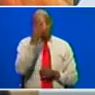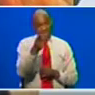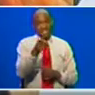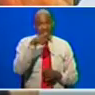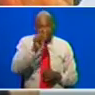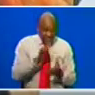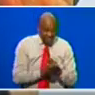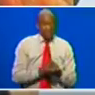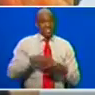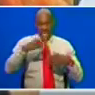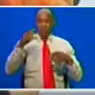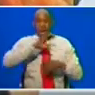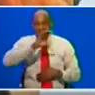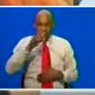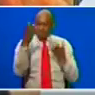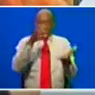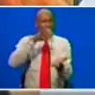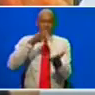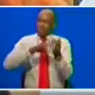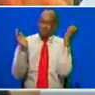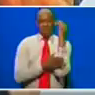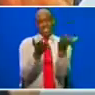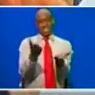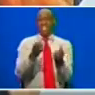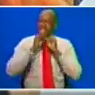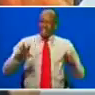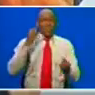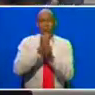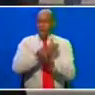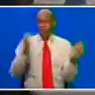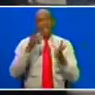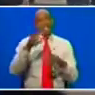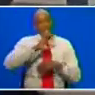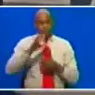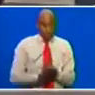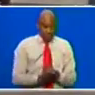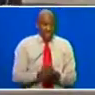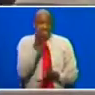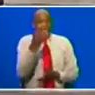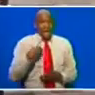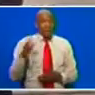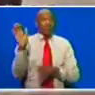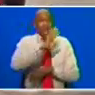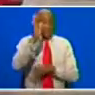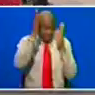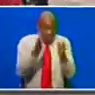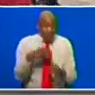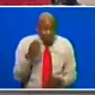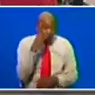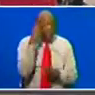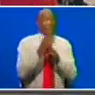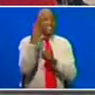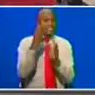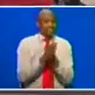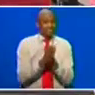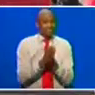he's left the county in such a bad state of affairs. You know, nothing is working in this county. And in the park is Wiper's man in 2013,